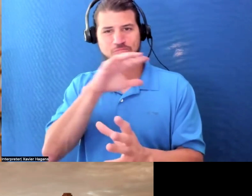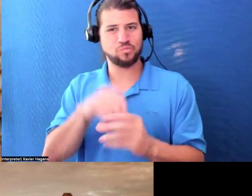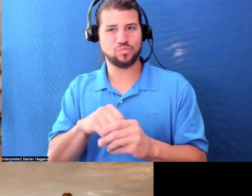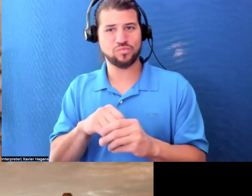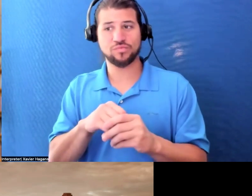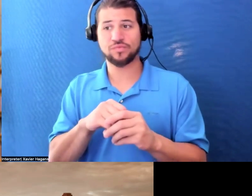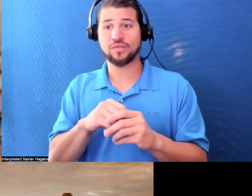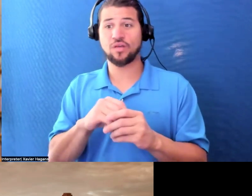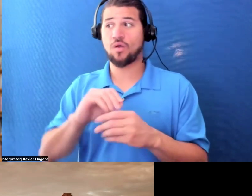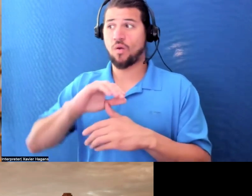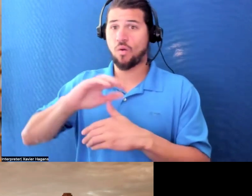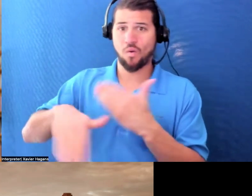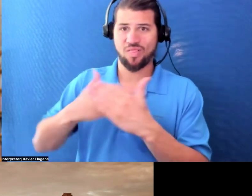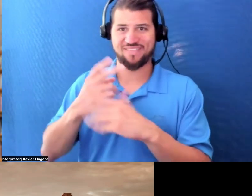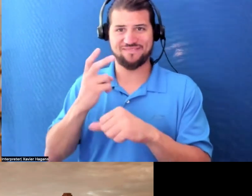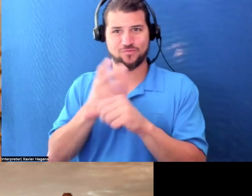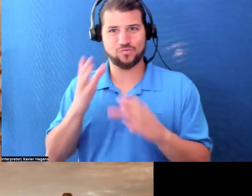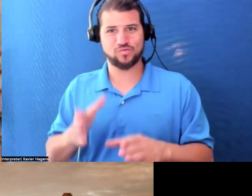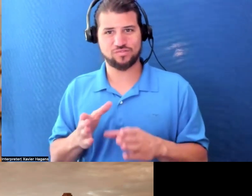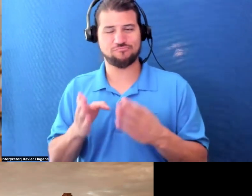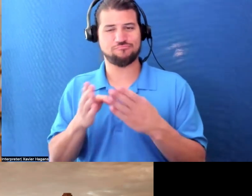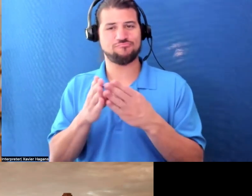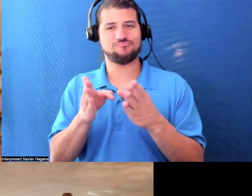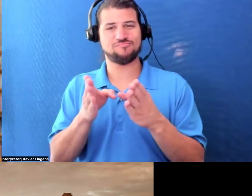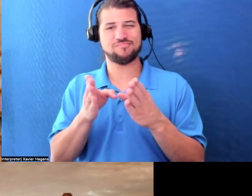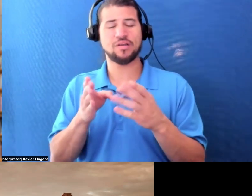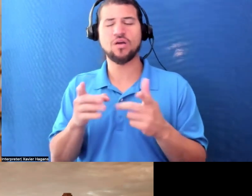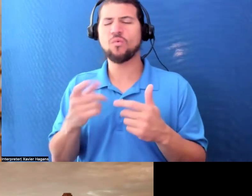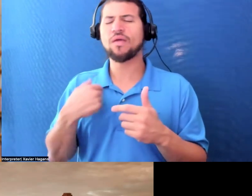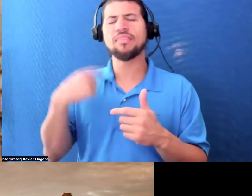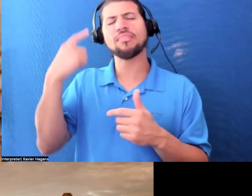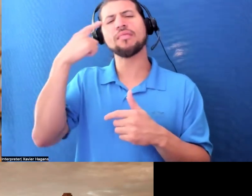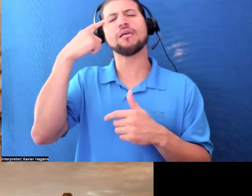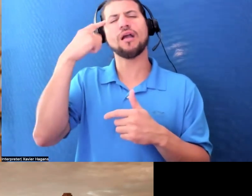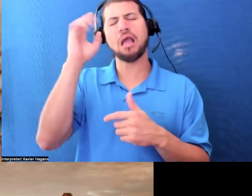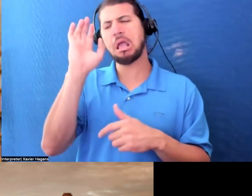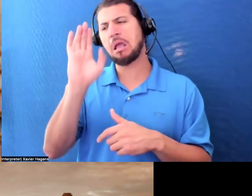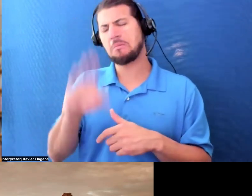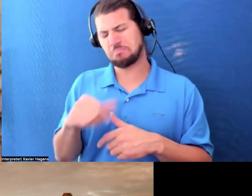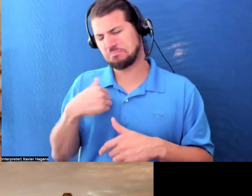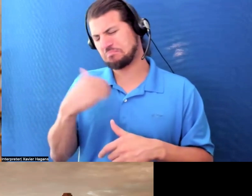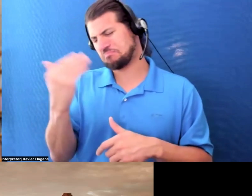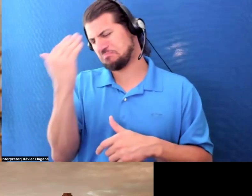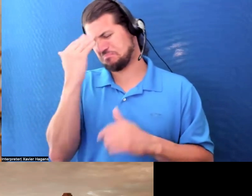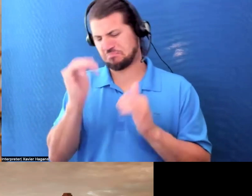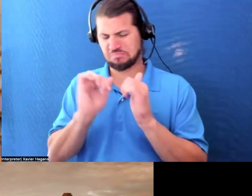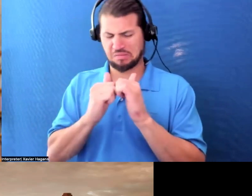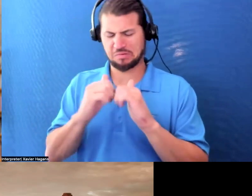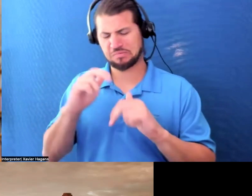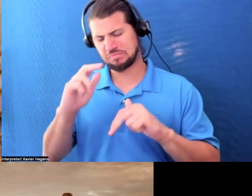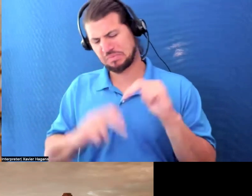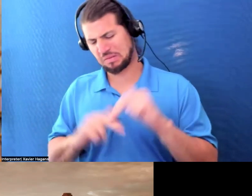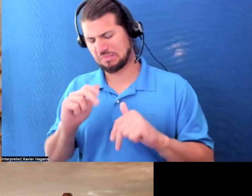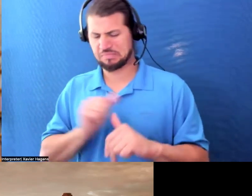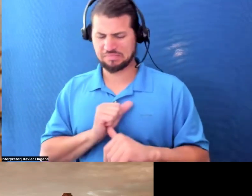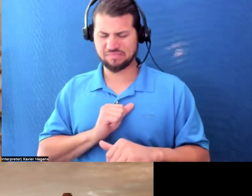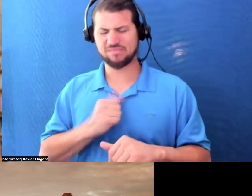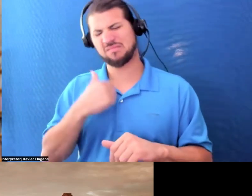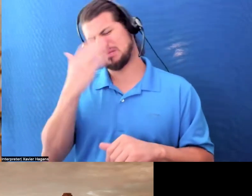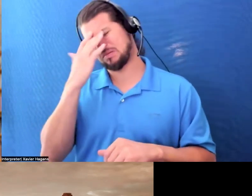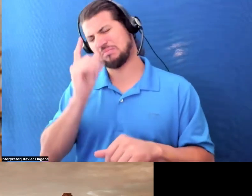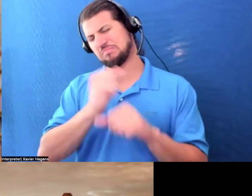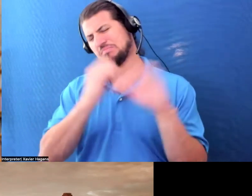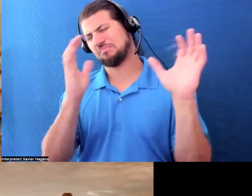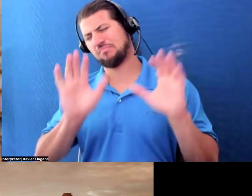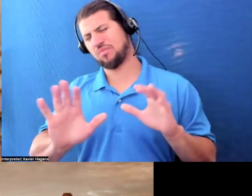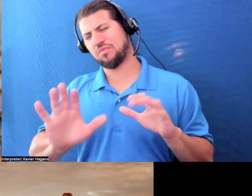of our users in the process. A lot of times we think we know how to build it, we know what they want,